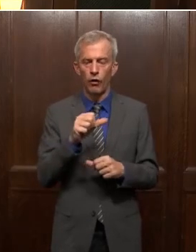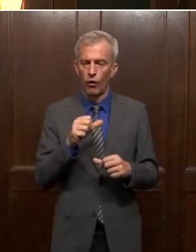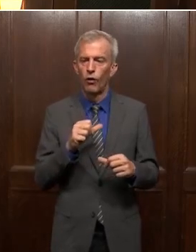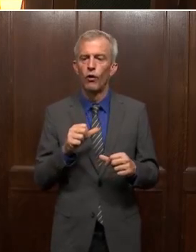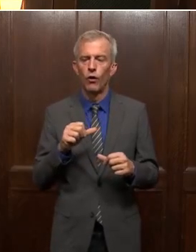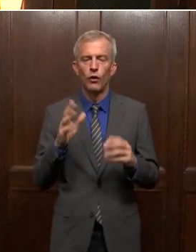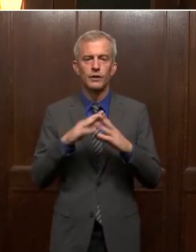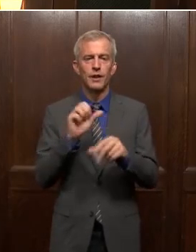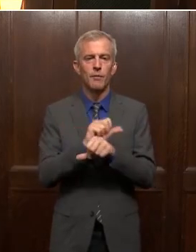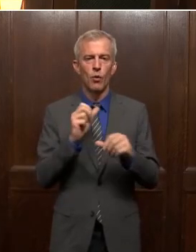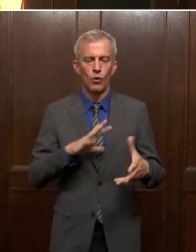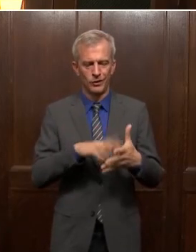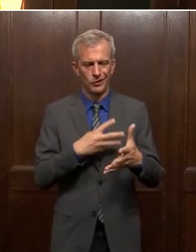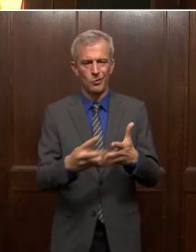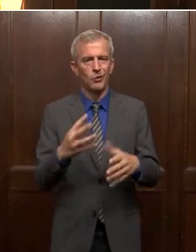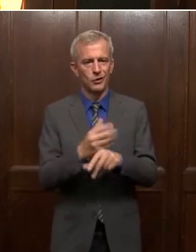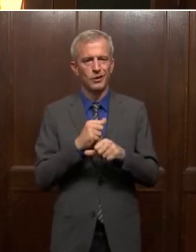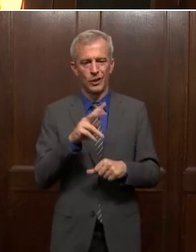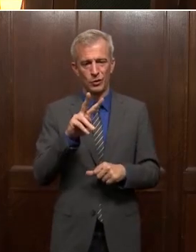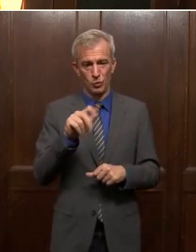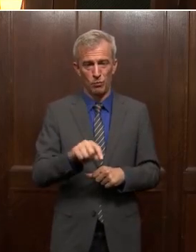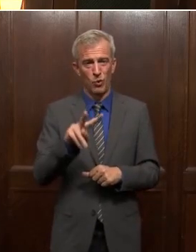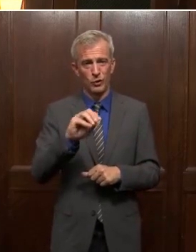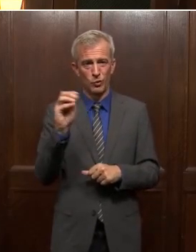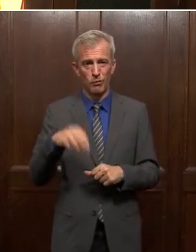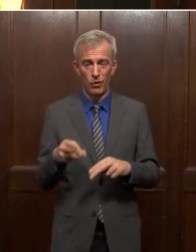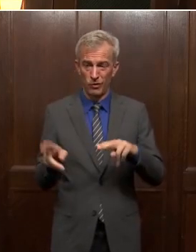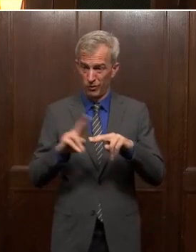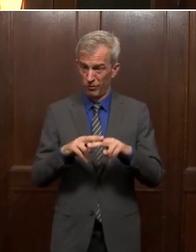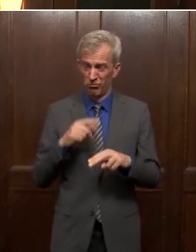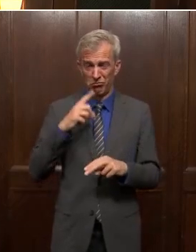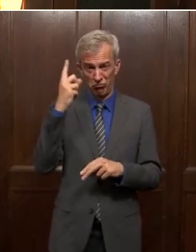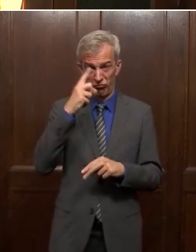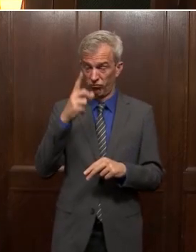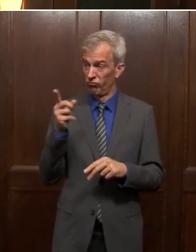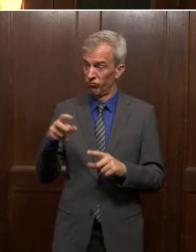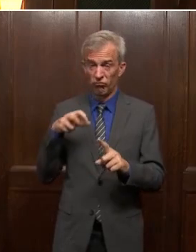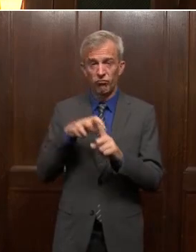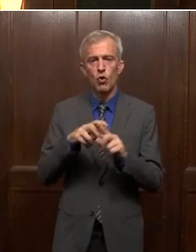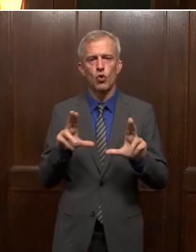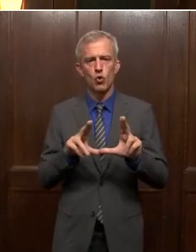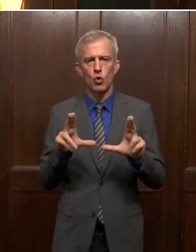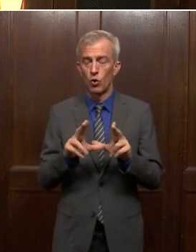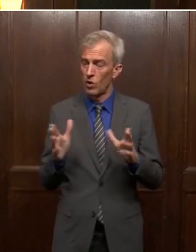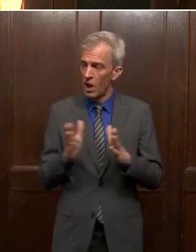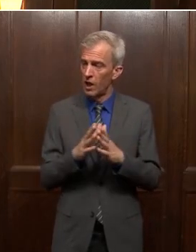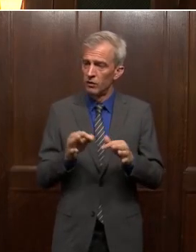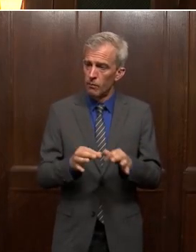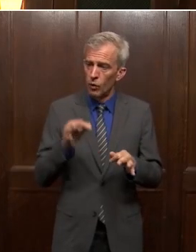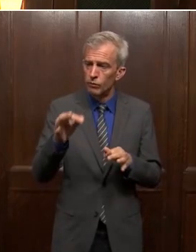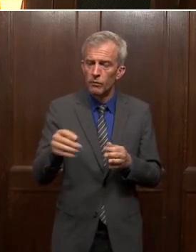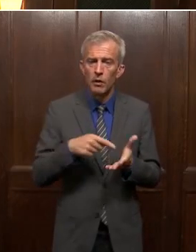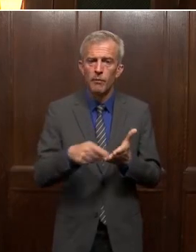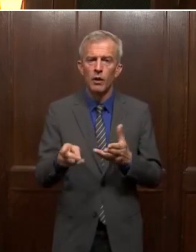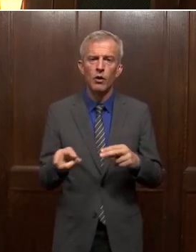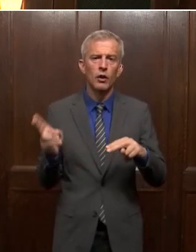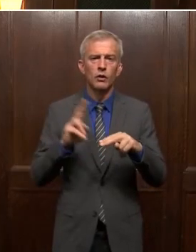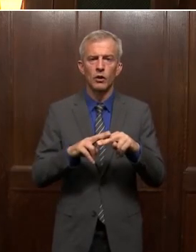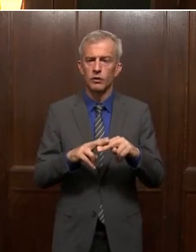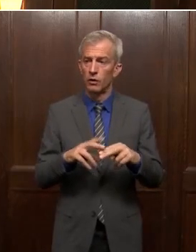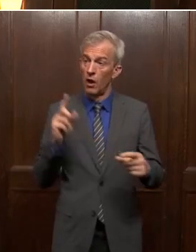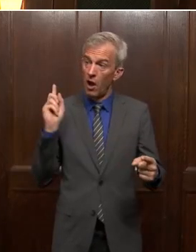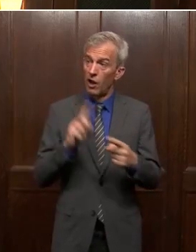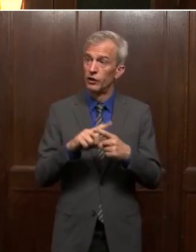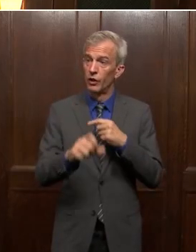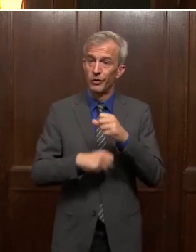2% raises. So I'm wondering, have you gone to these unions and asked them to postpone those pay increases until a year when there's not